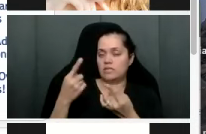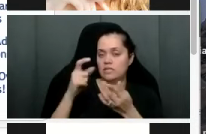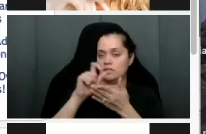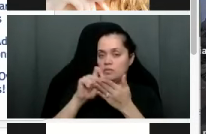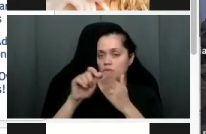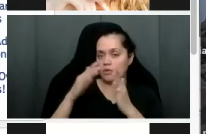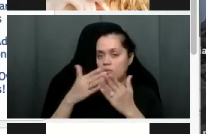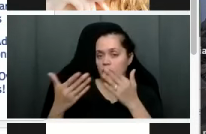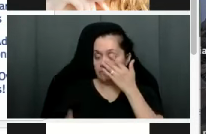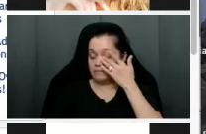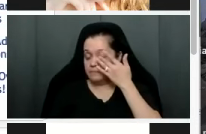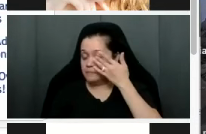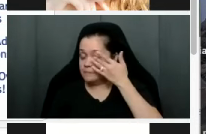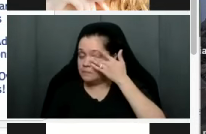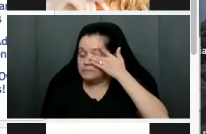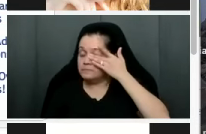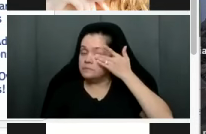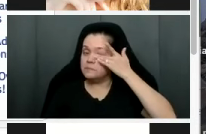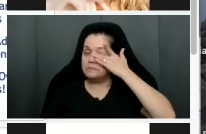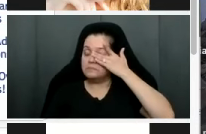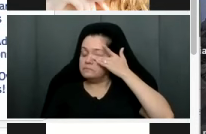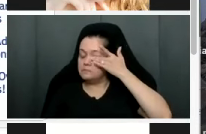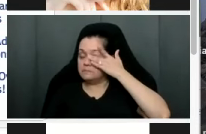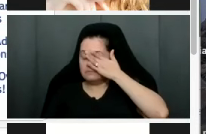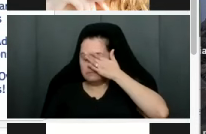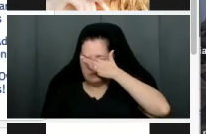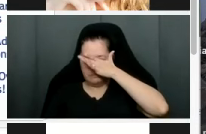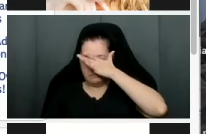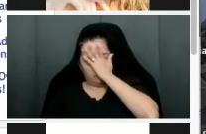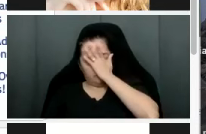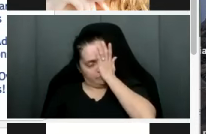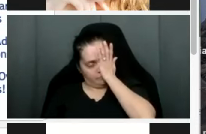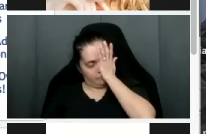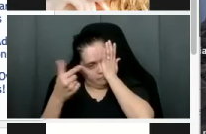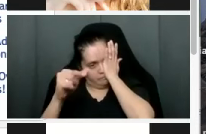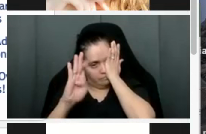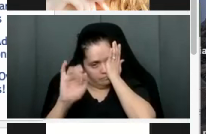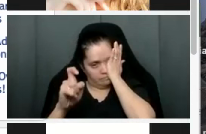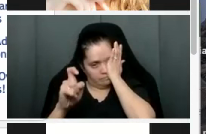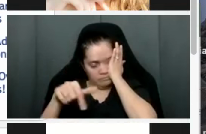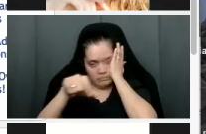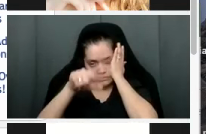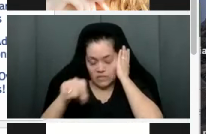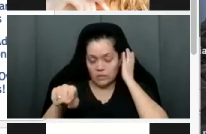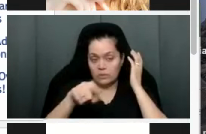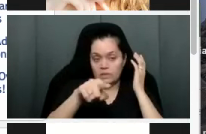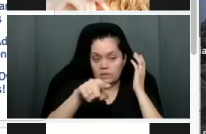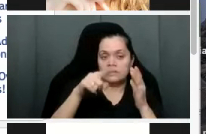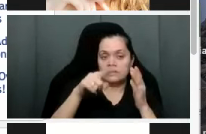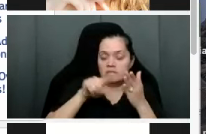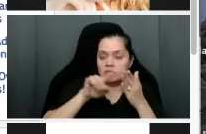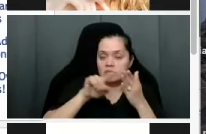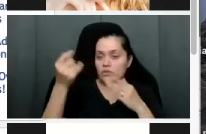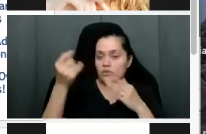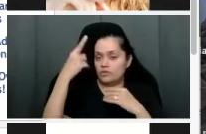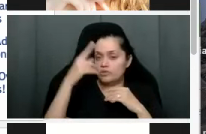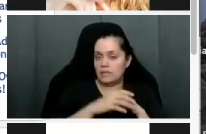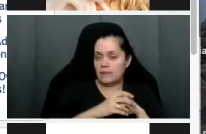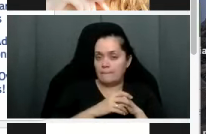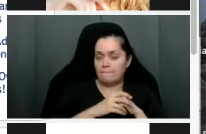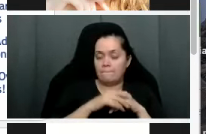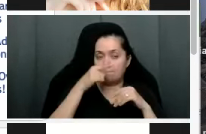chapter. And some have a green box. The green box is a little quiz called Check Your Understanding.